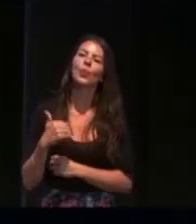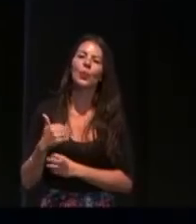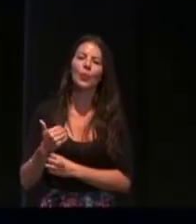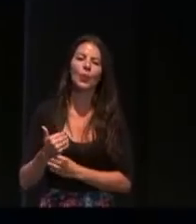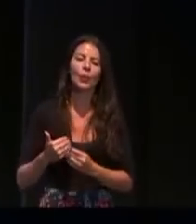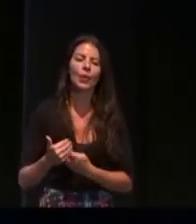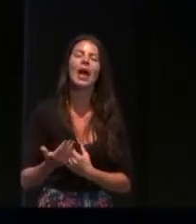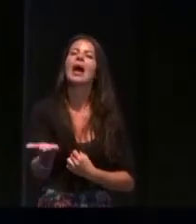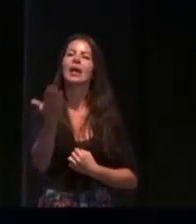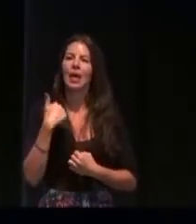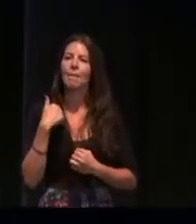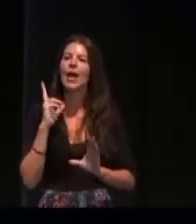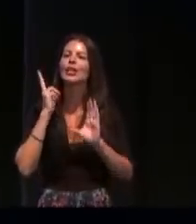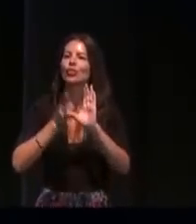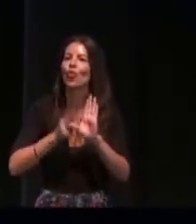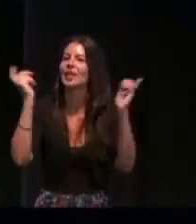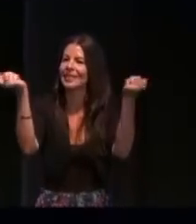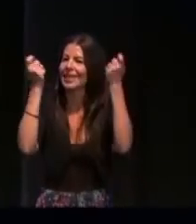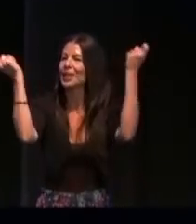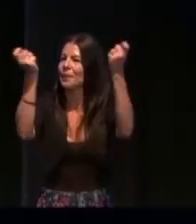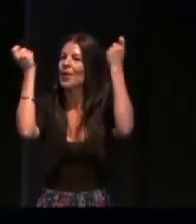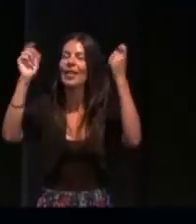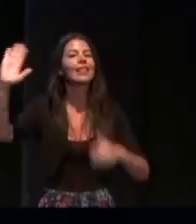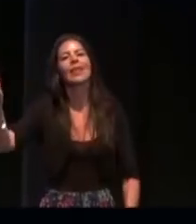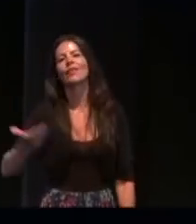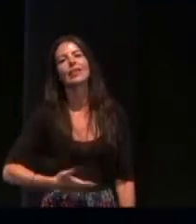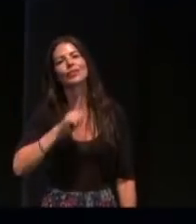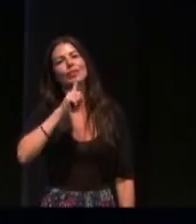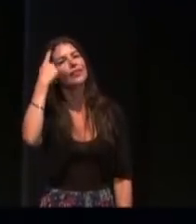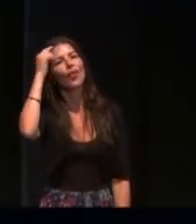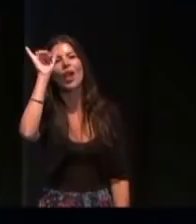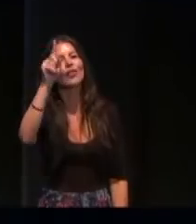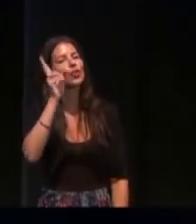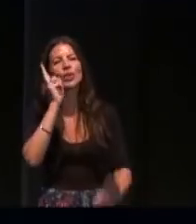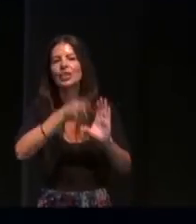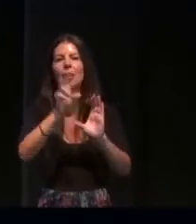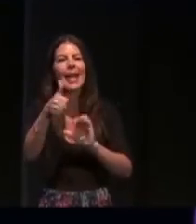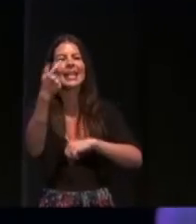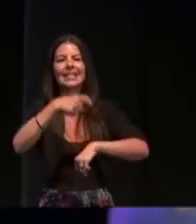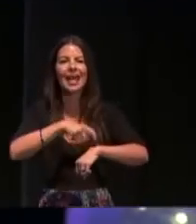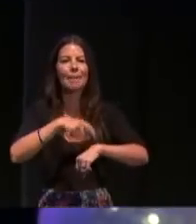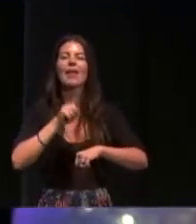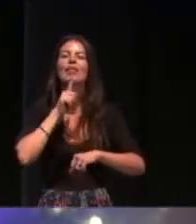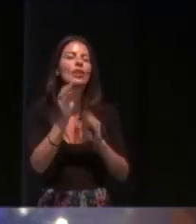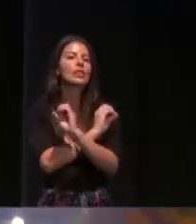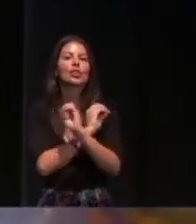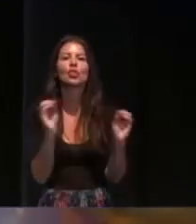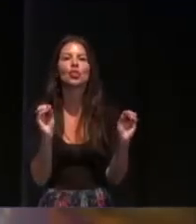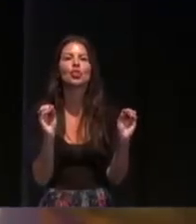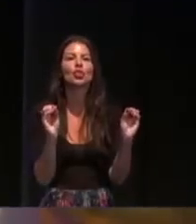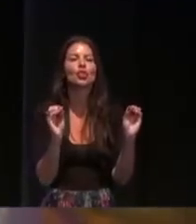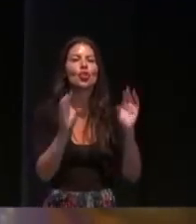Come, join the celebration. The invitation is forever. You can jump in whenever you want. There's no